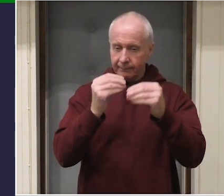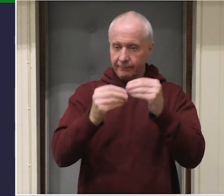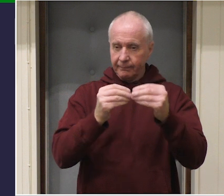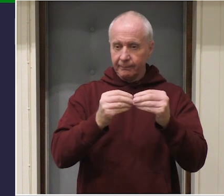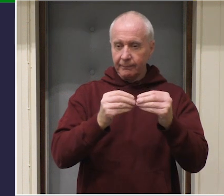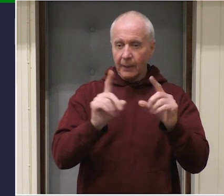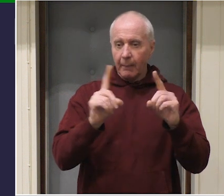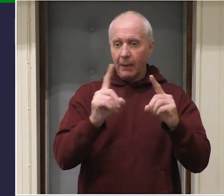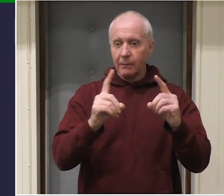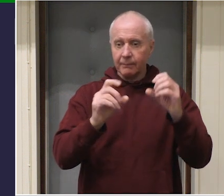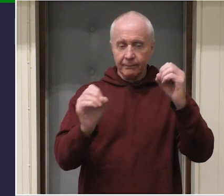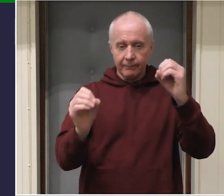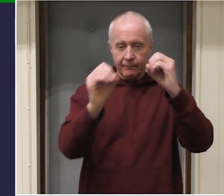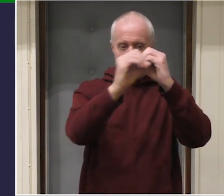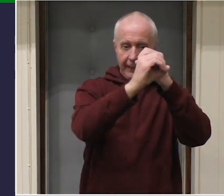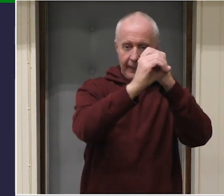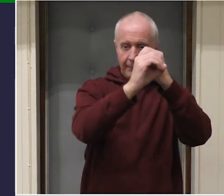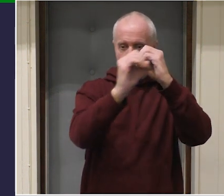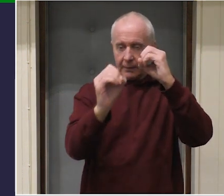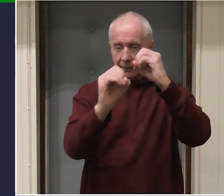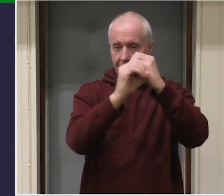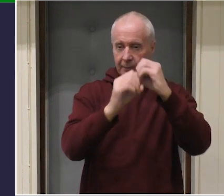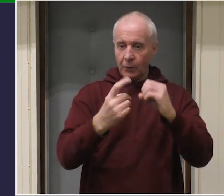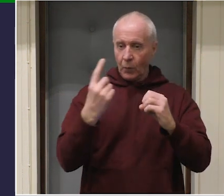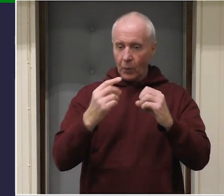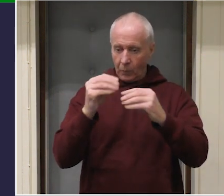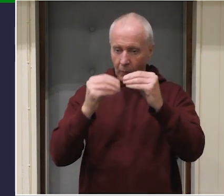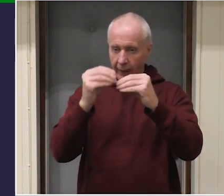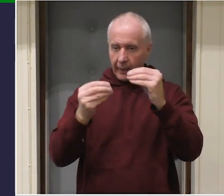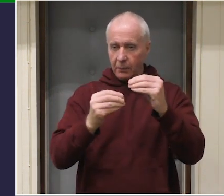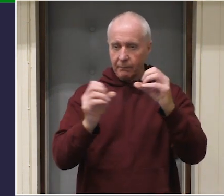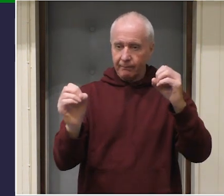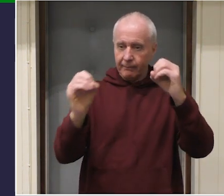not observing these things, but actually calculating with an understanding what's going on.